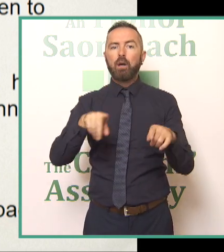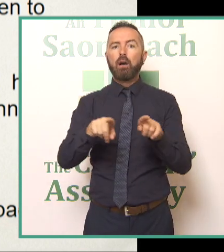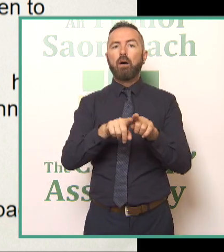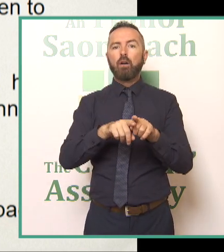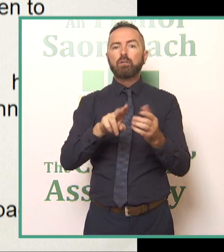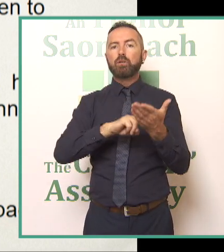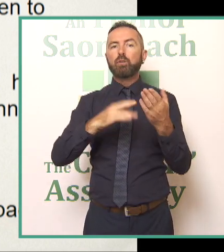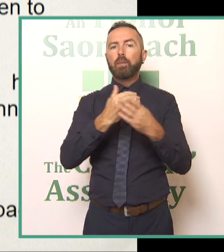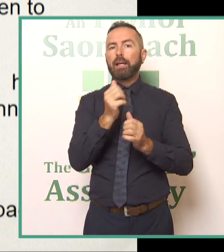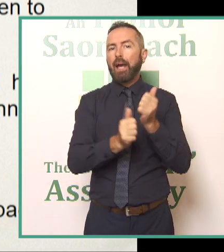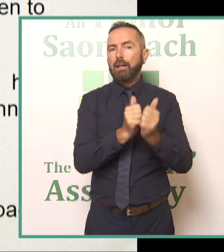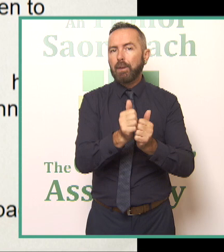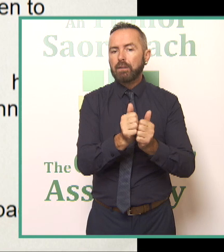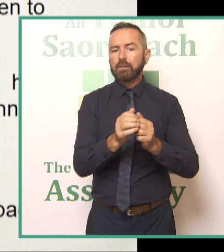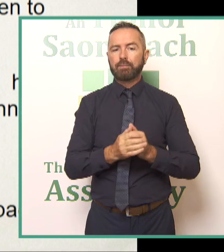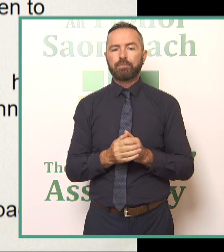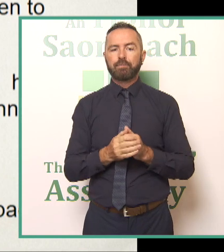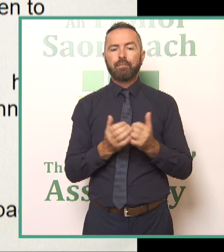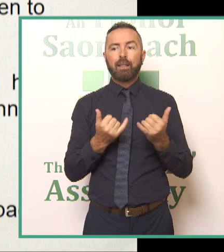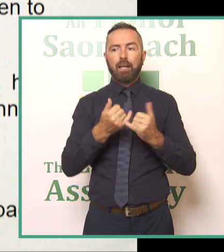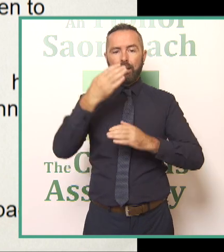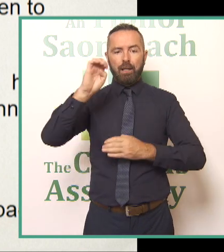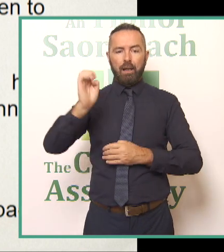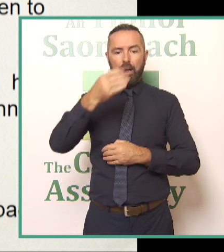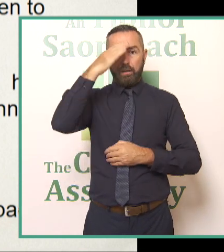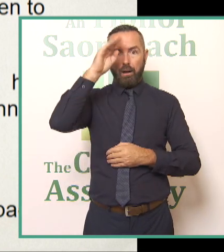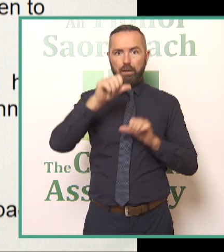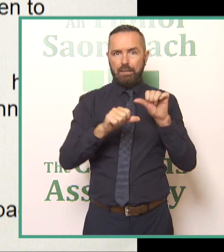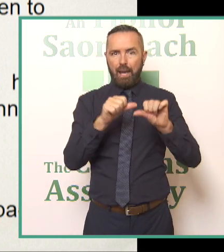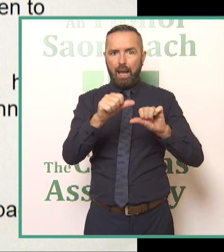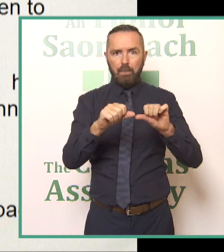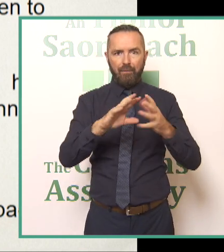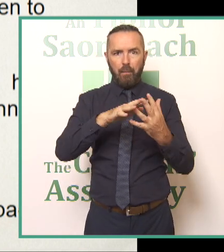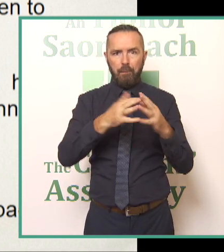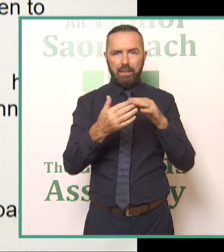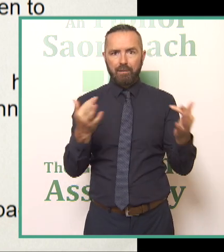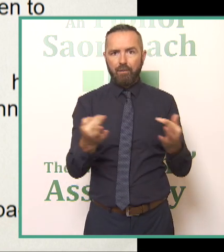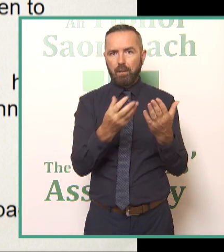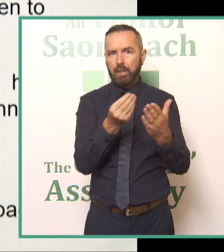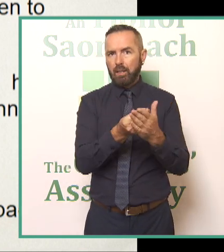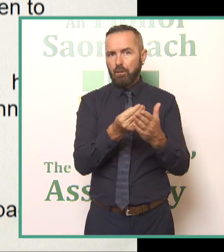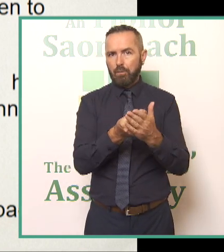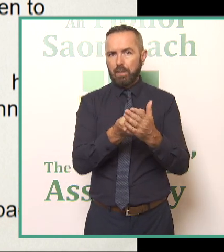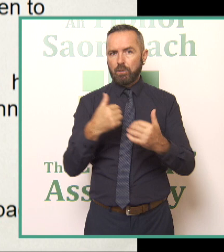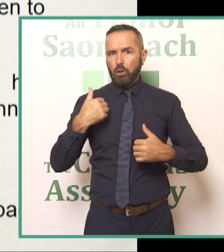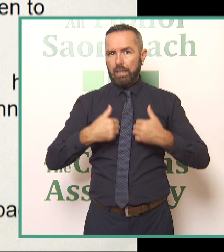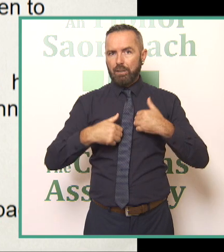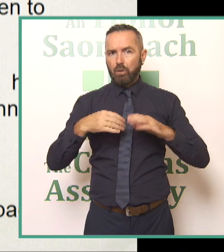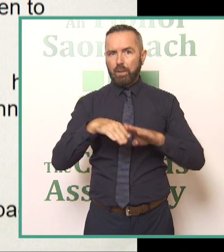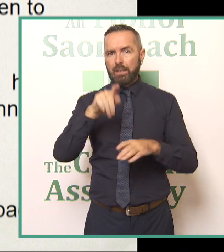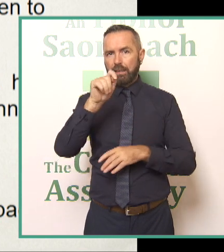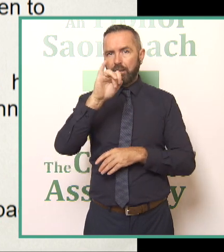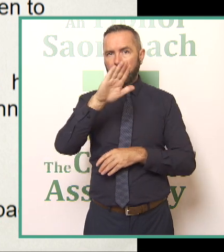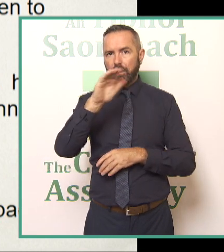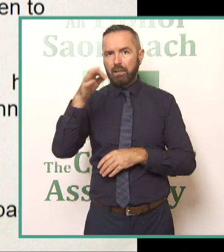inhabited by animals. So in early Ireland, they have a mixed farming economy. So they're interested in tillage, they're